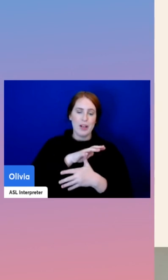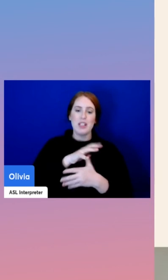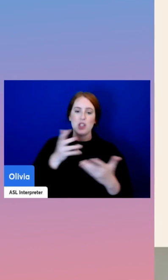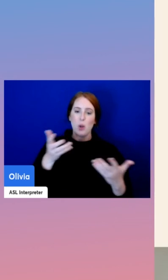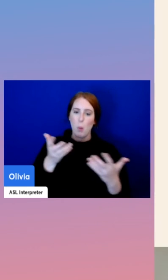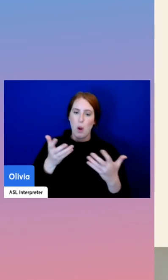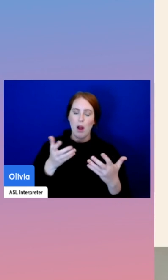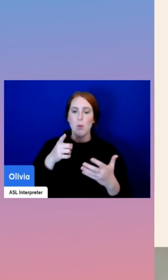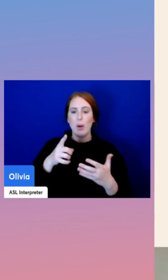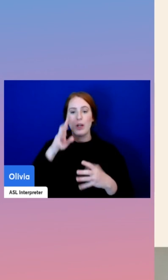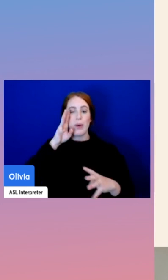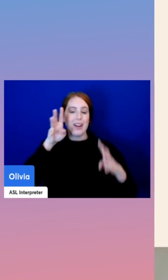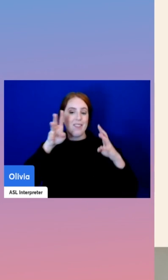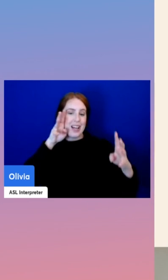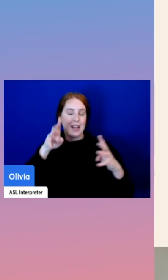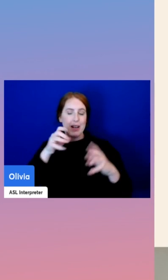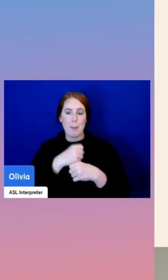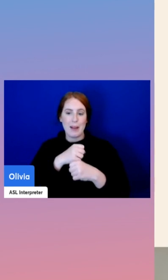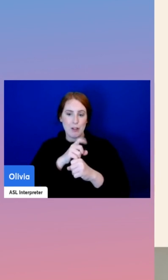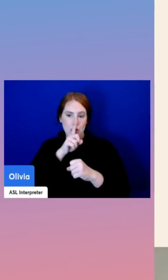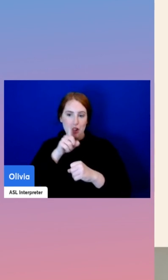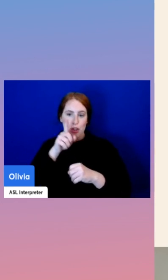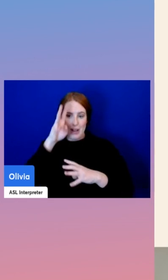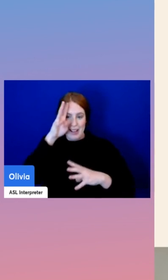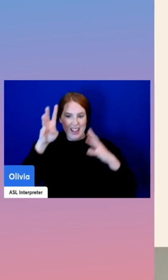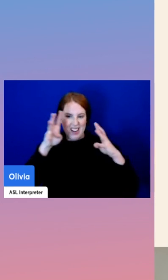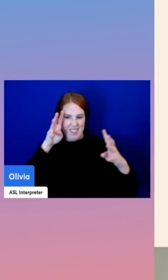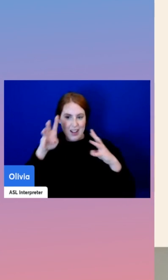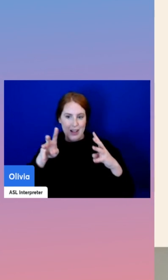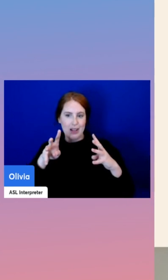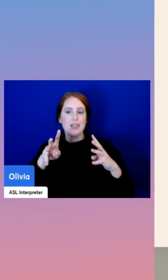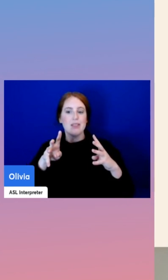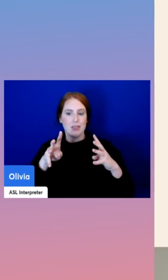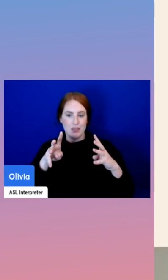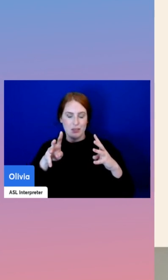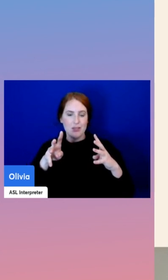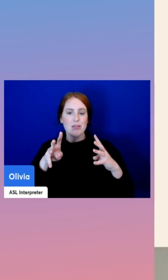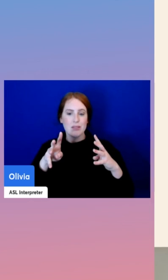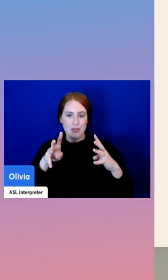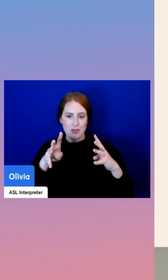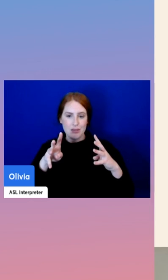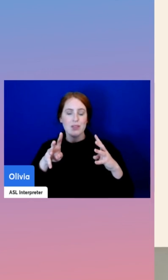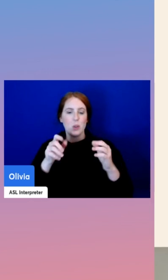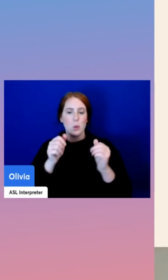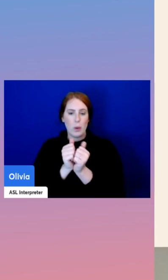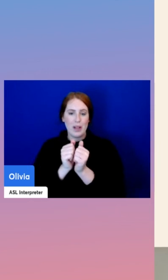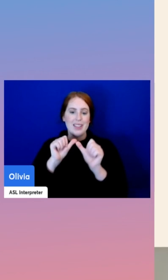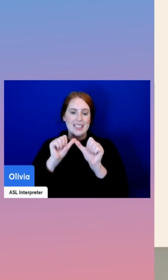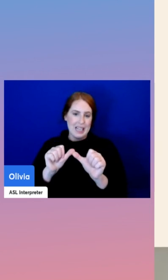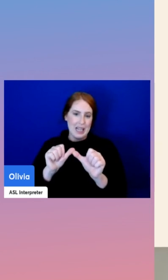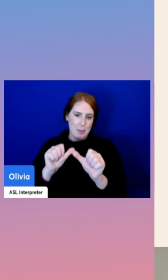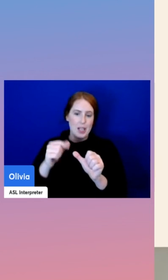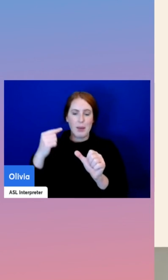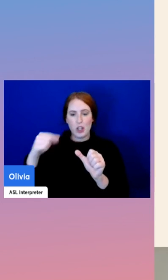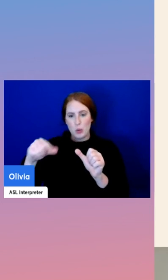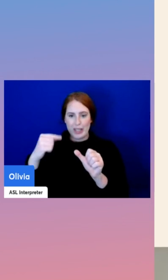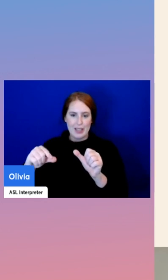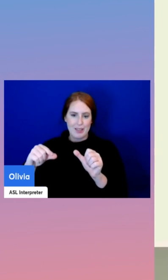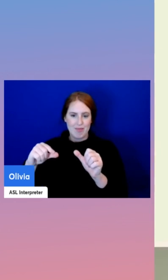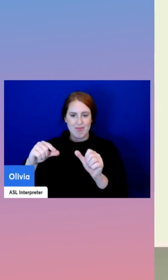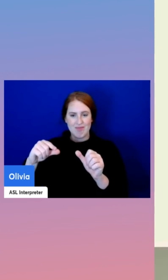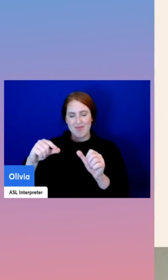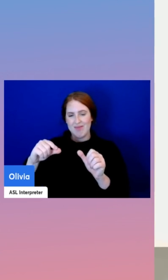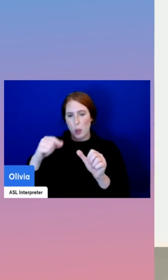you innovate with keeping sustainability in mind, because that is how you'll be able to continue with being able to